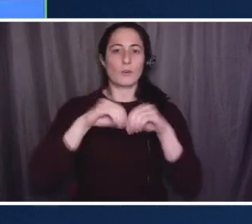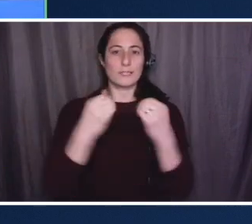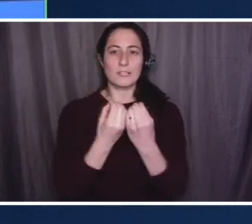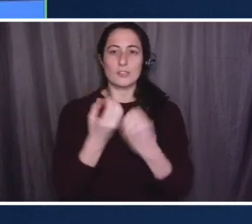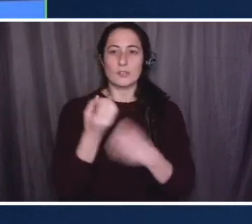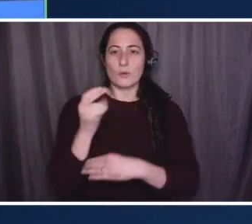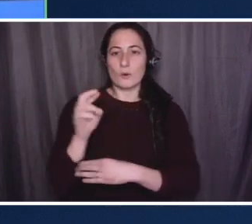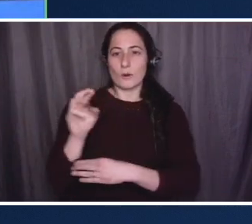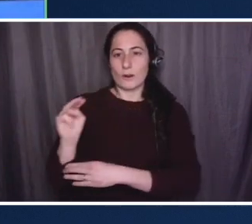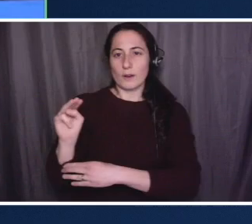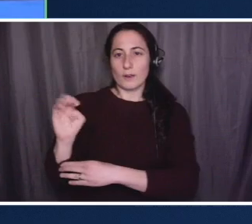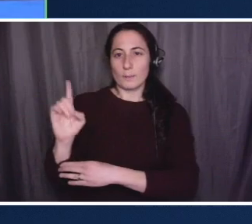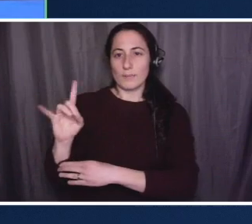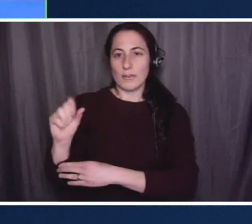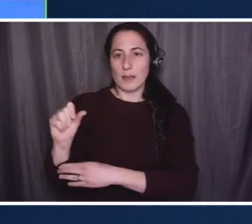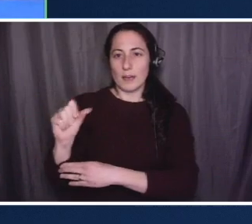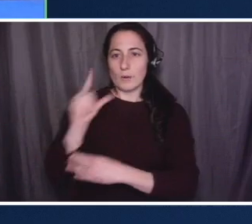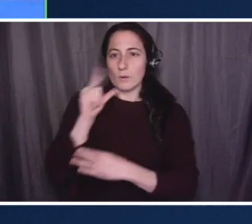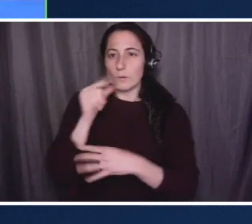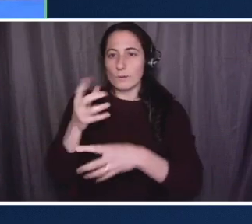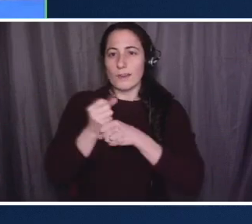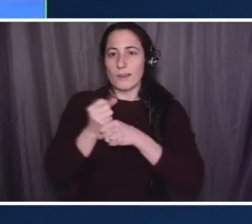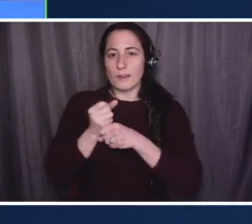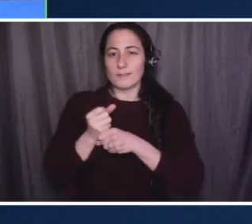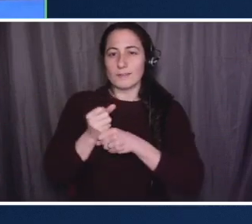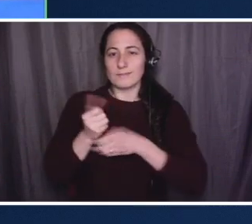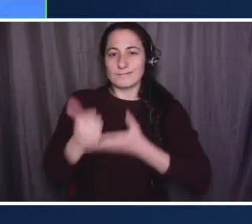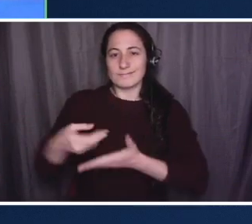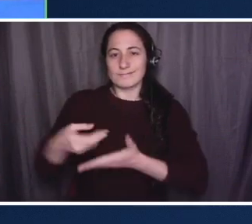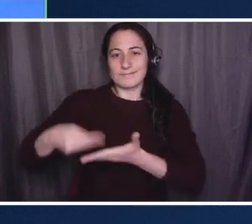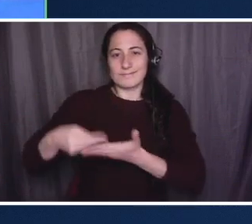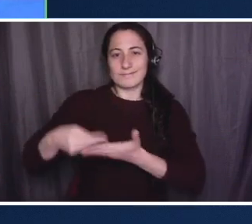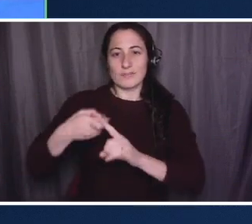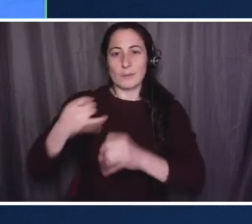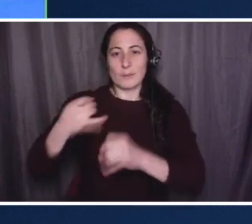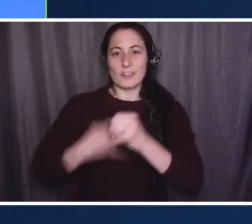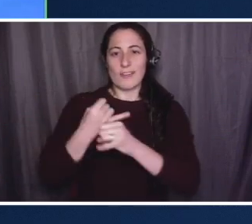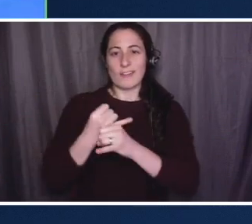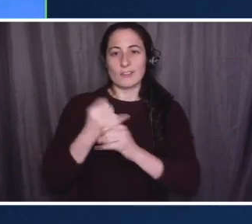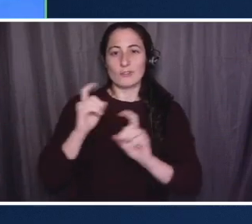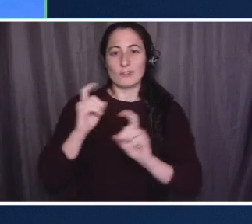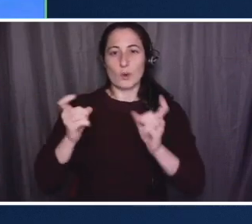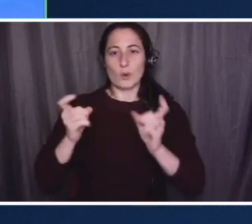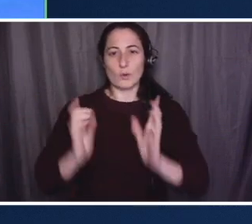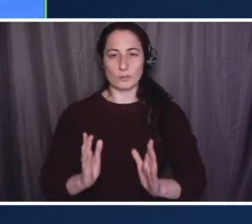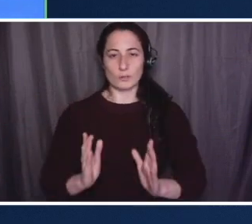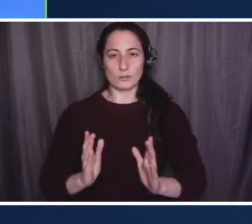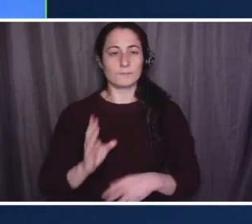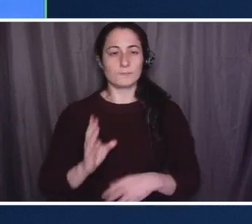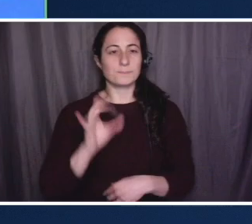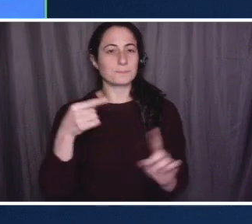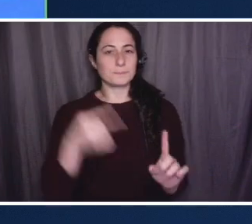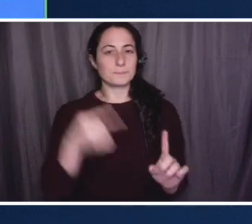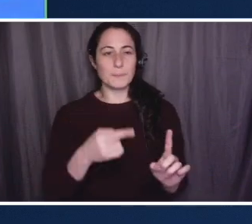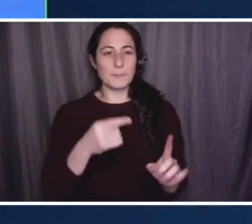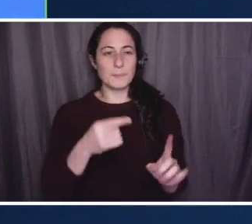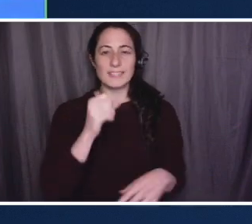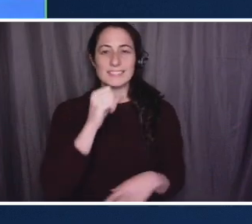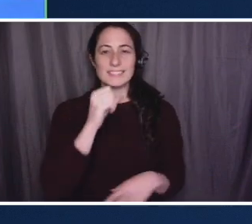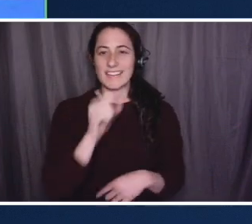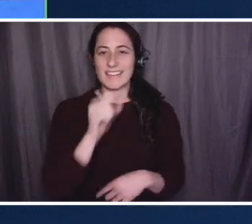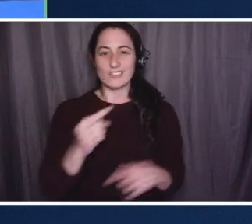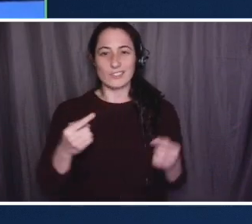receiving assistance from international donors. And make no mistake about it, this is not incidental. This is part